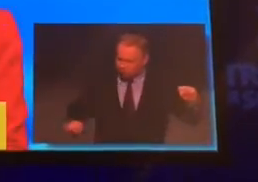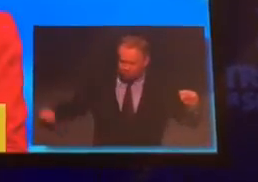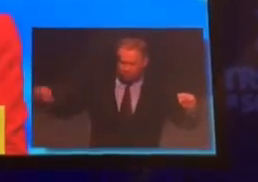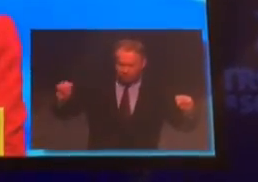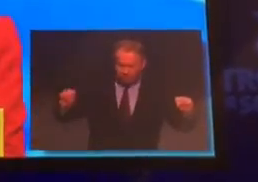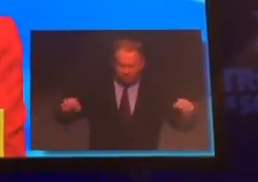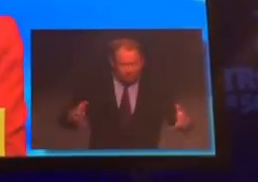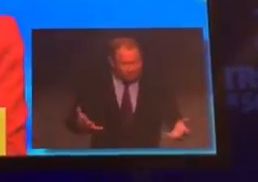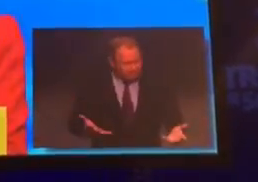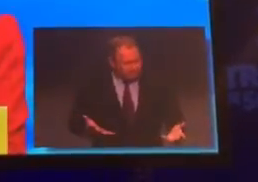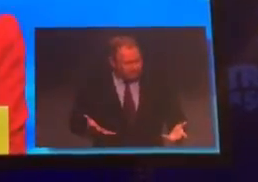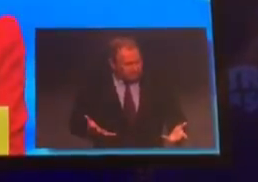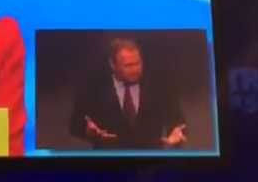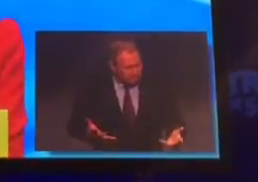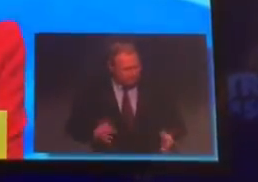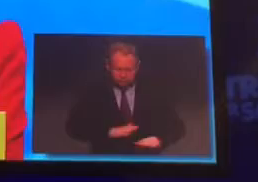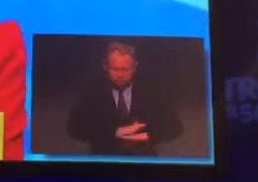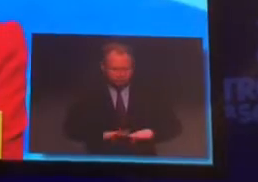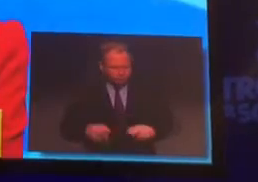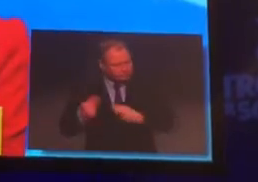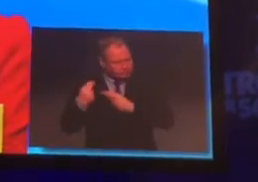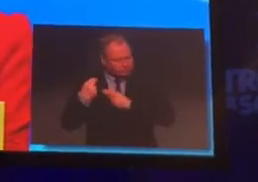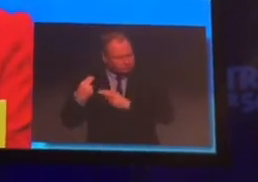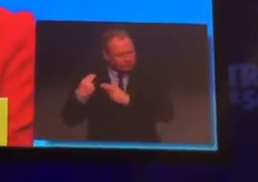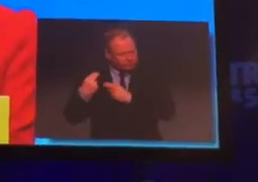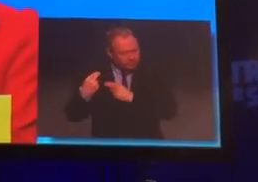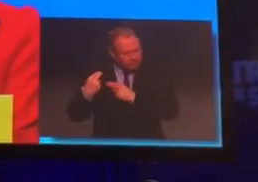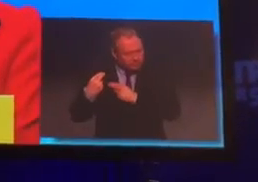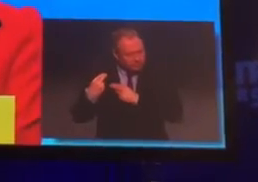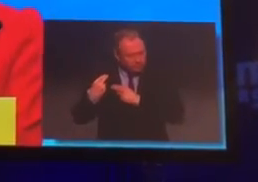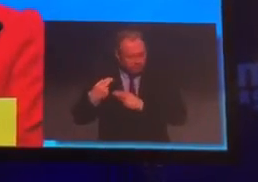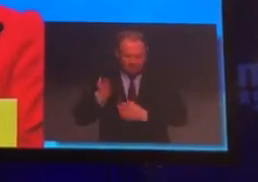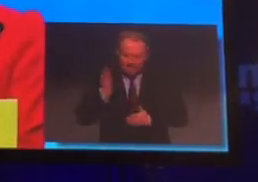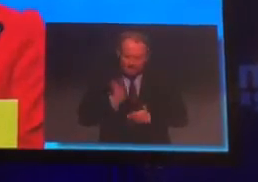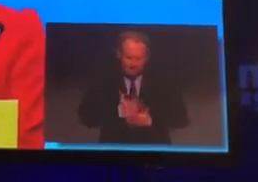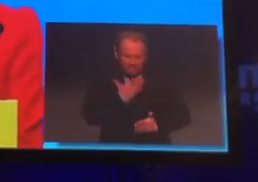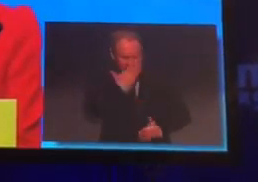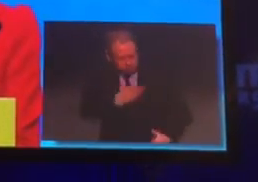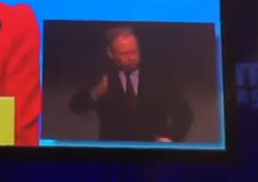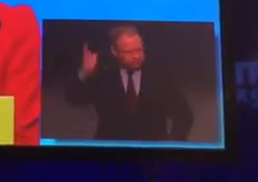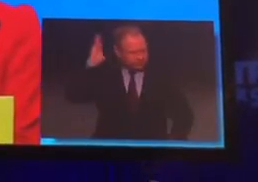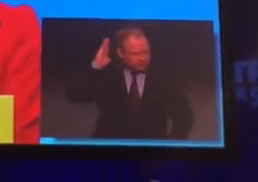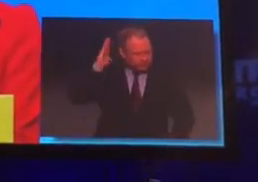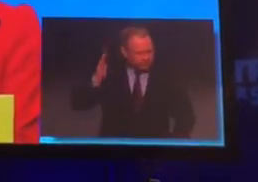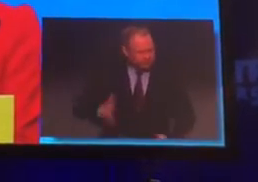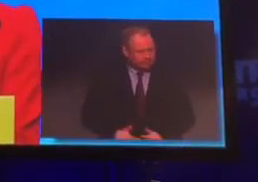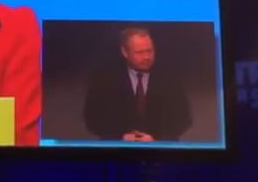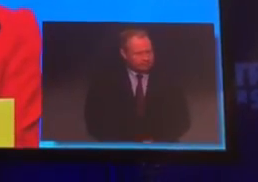not just irresponsible, it is staggeringly hypocritical.